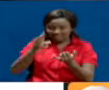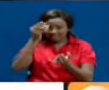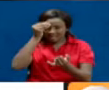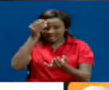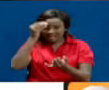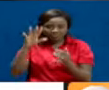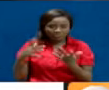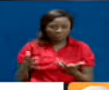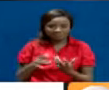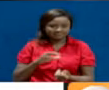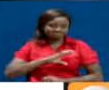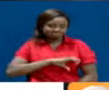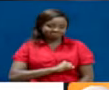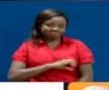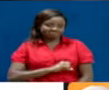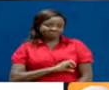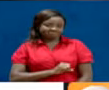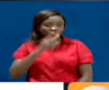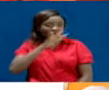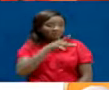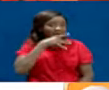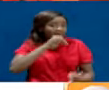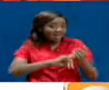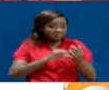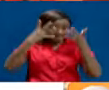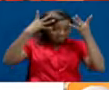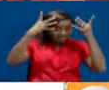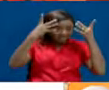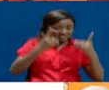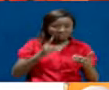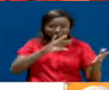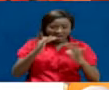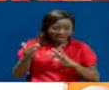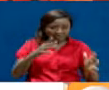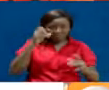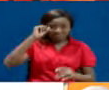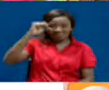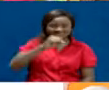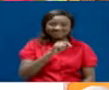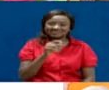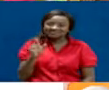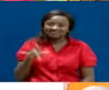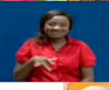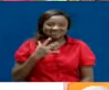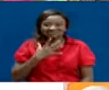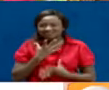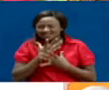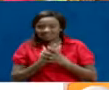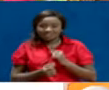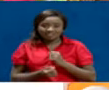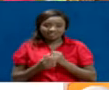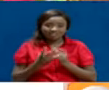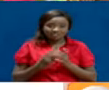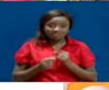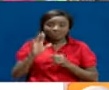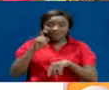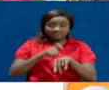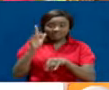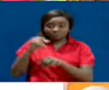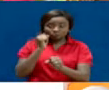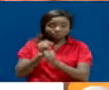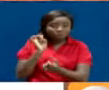persevere. Her husband's political decisions have cost her, but she lives with no regrets. At some point you lost your job at Kenya High School.